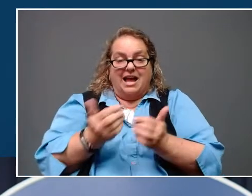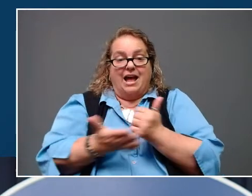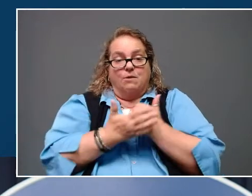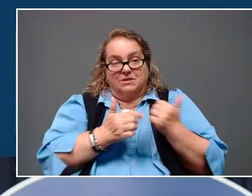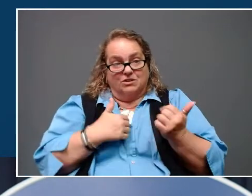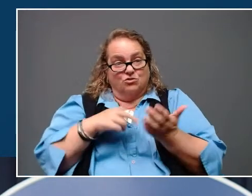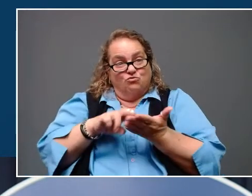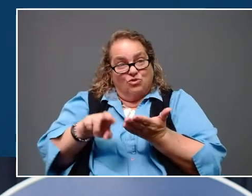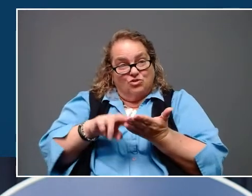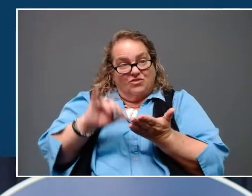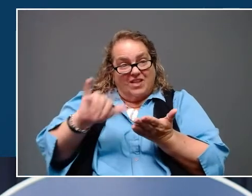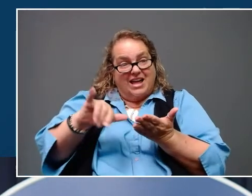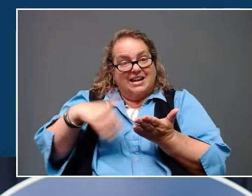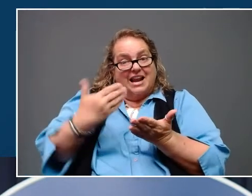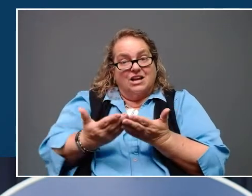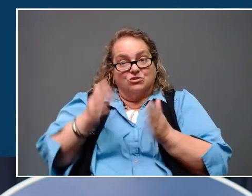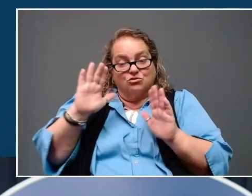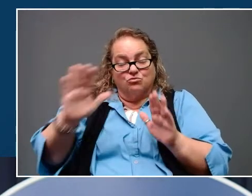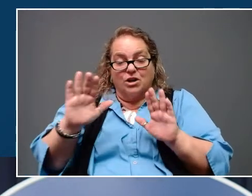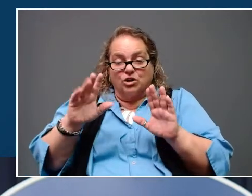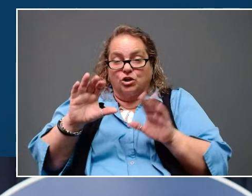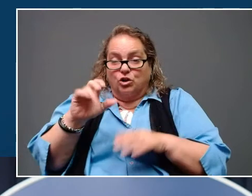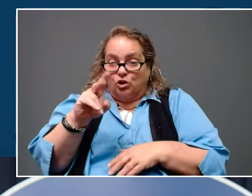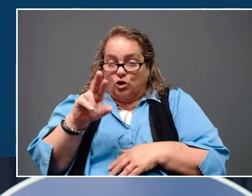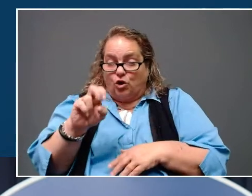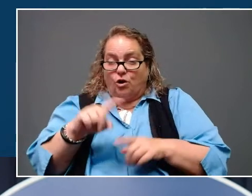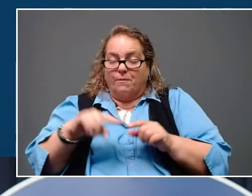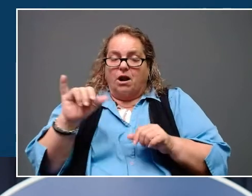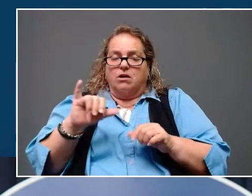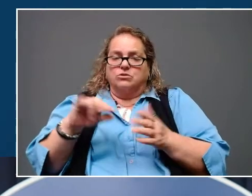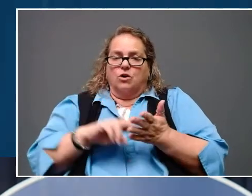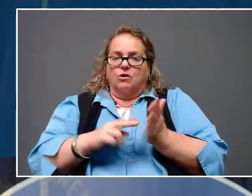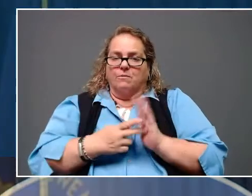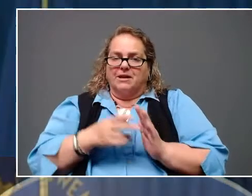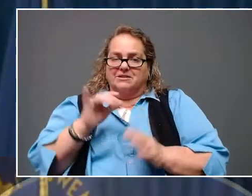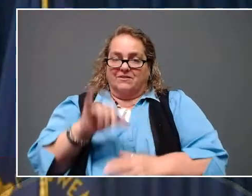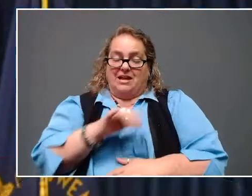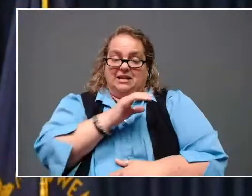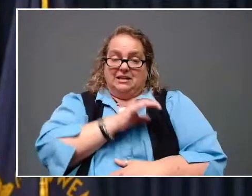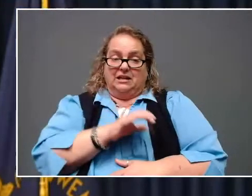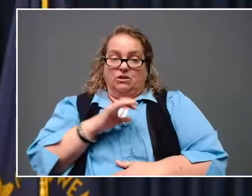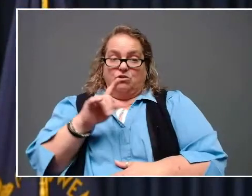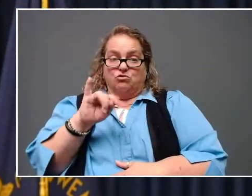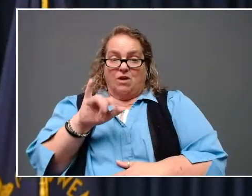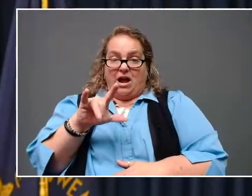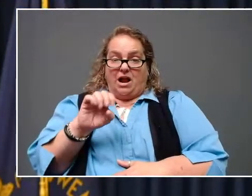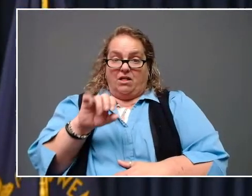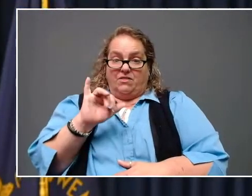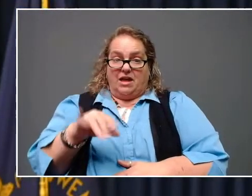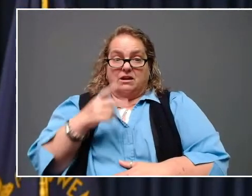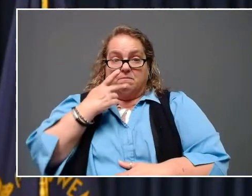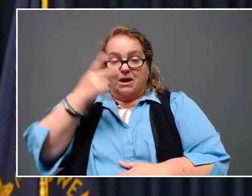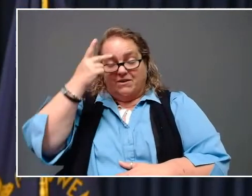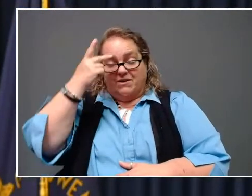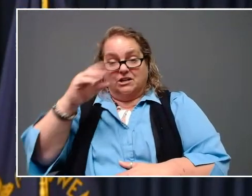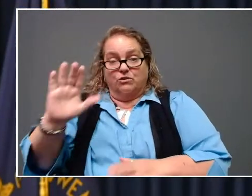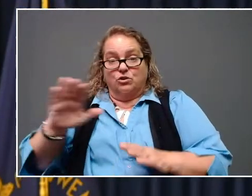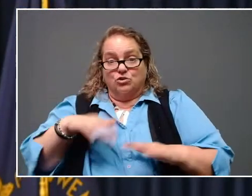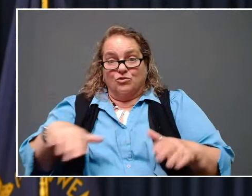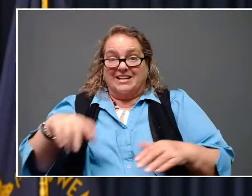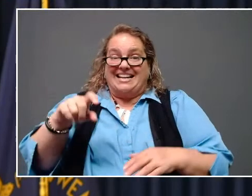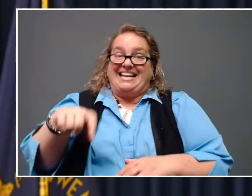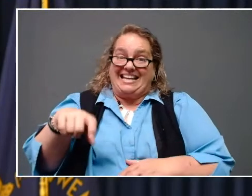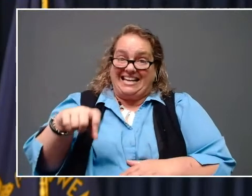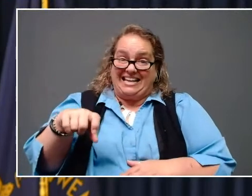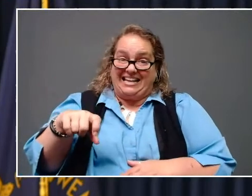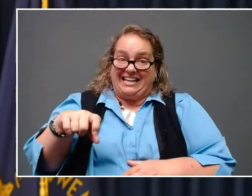great cure, but also means we have those clinical trials that these parents and their children need right